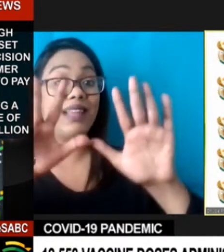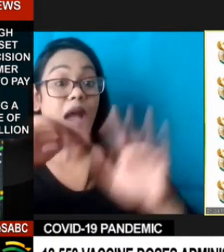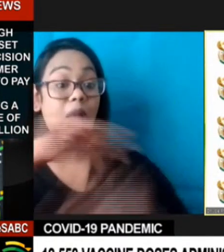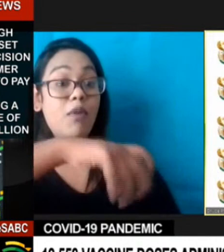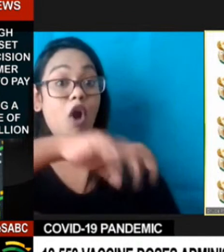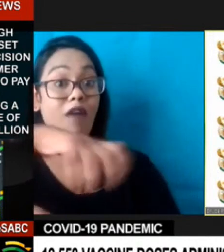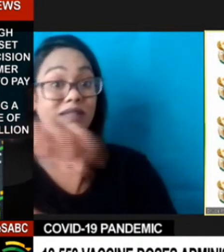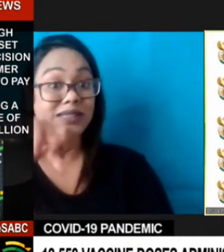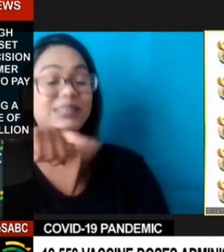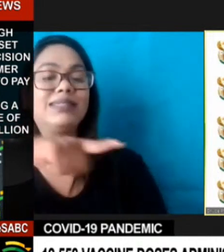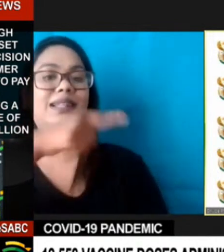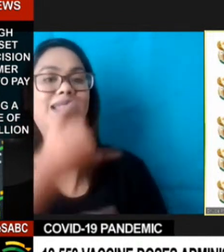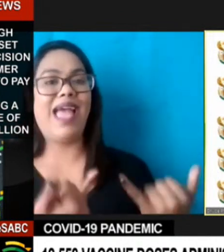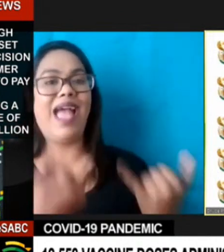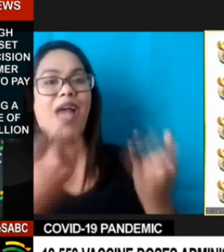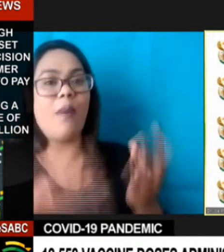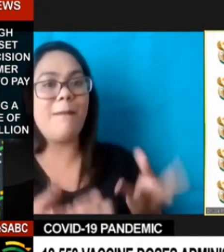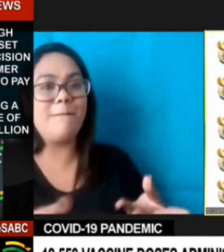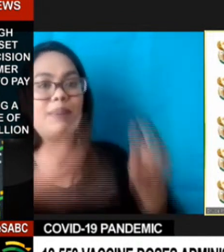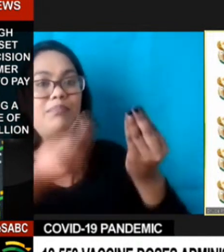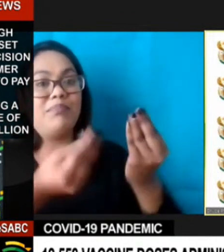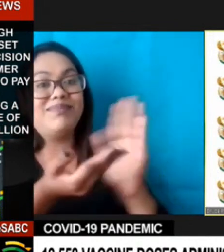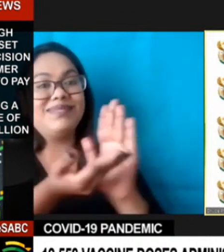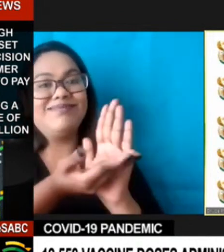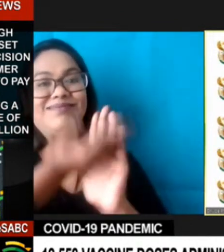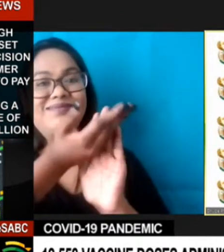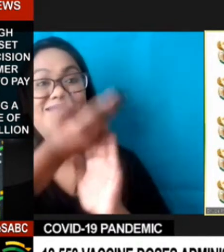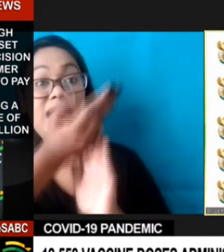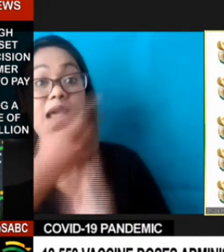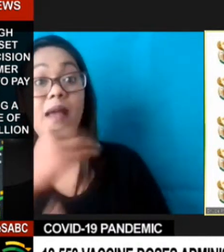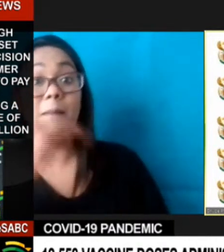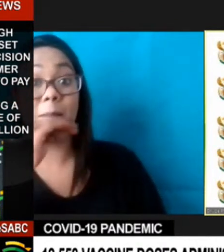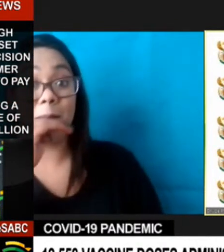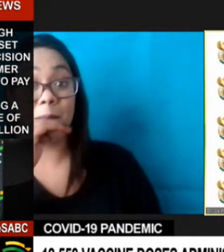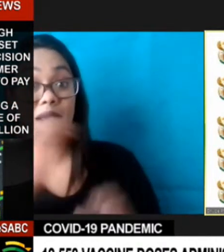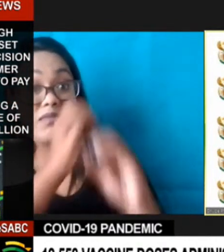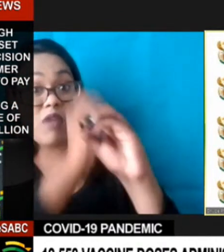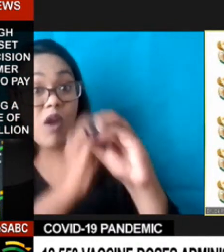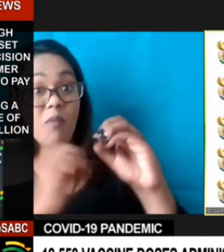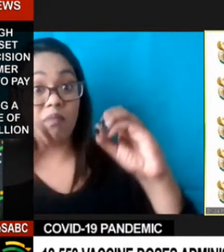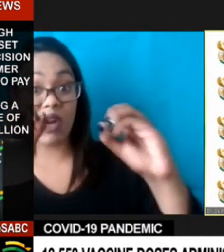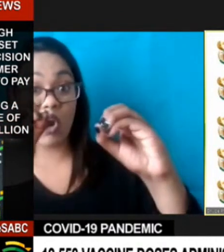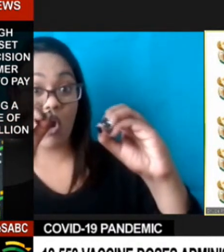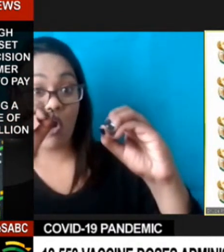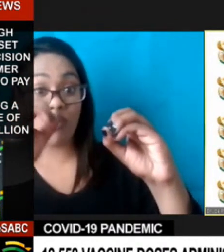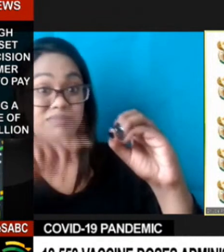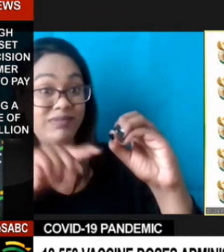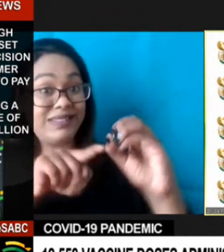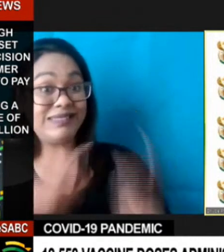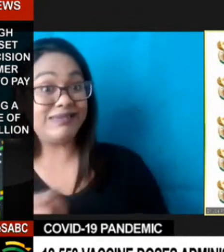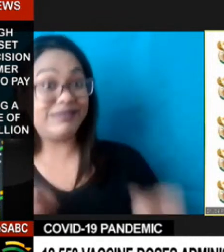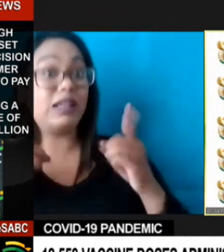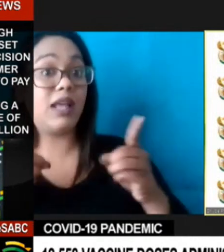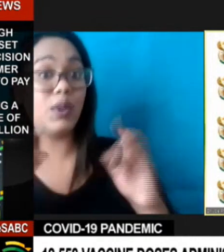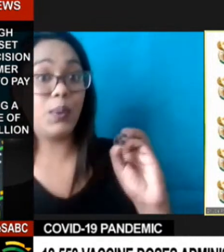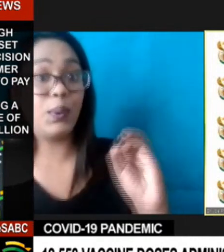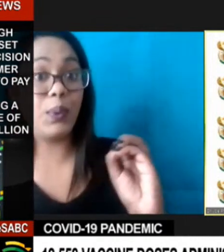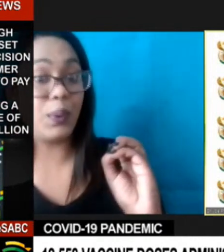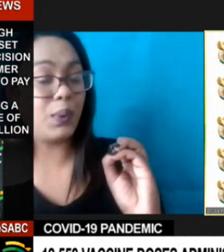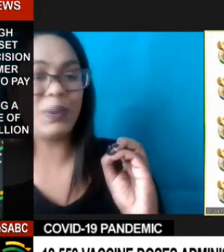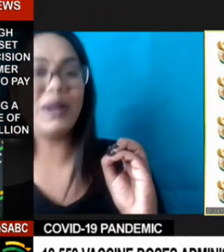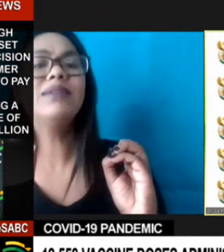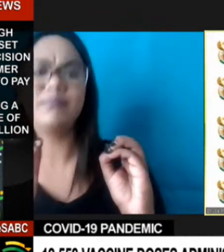disease may not necessarily mean that the virus itself is less virulent, but it's probably also due to